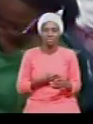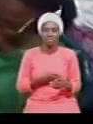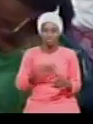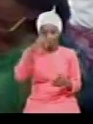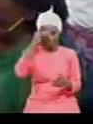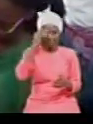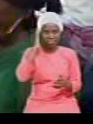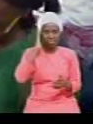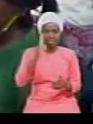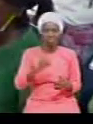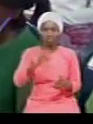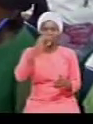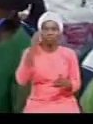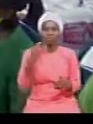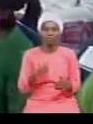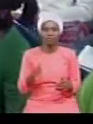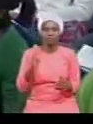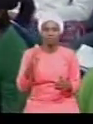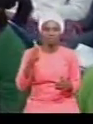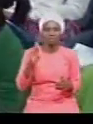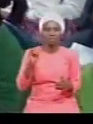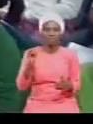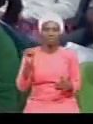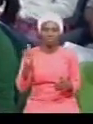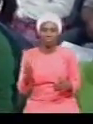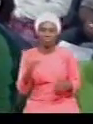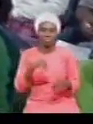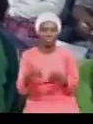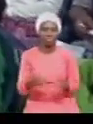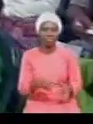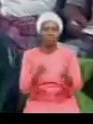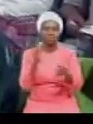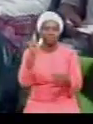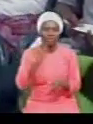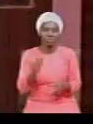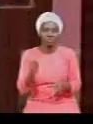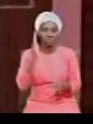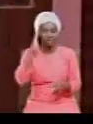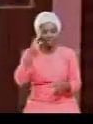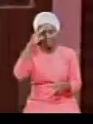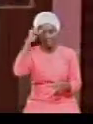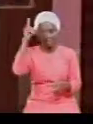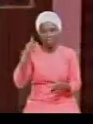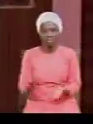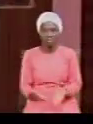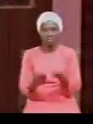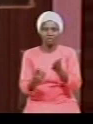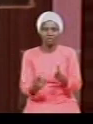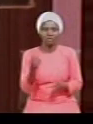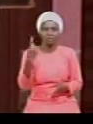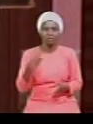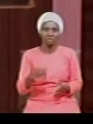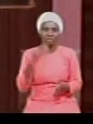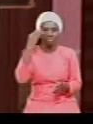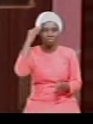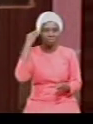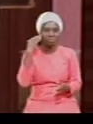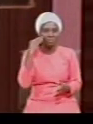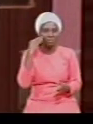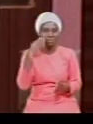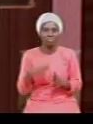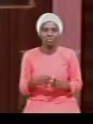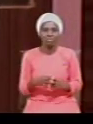brook in the way. Therefore shall he lift up the head. The